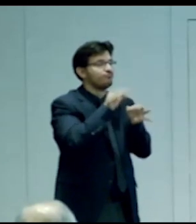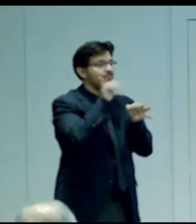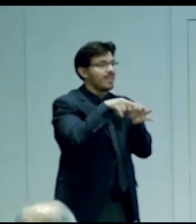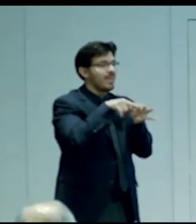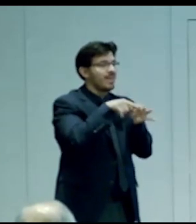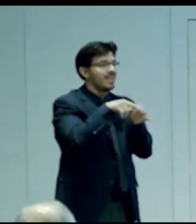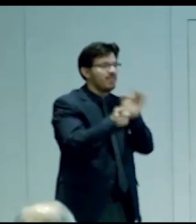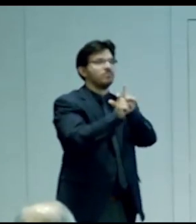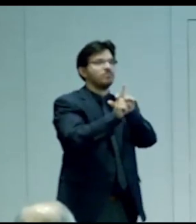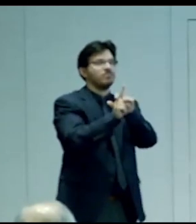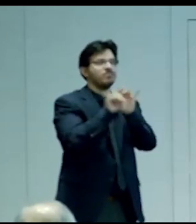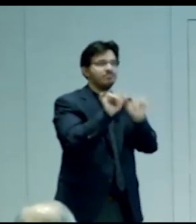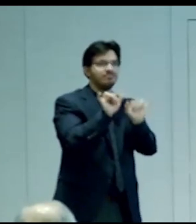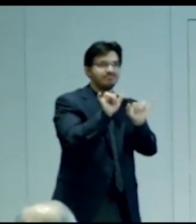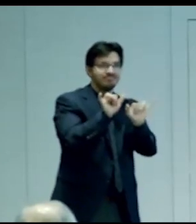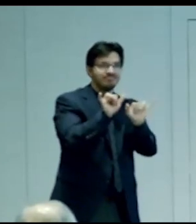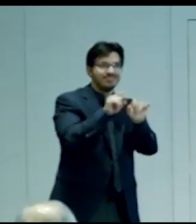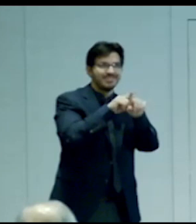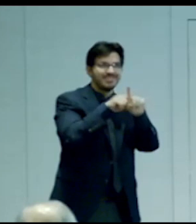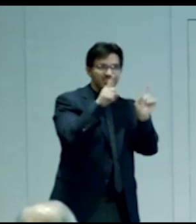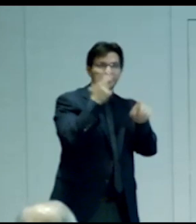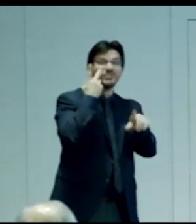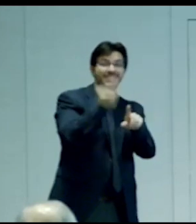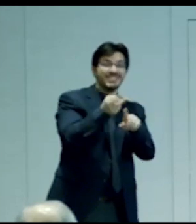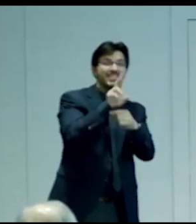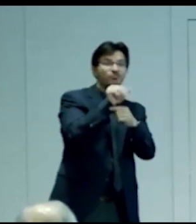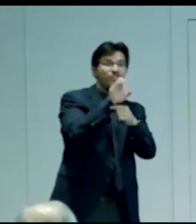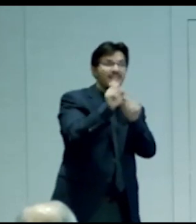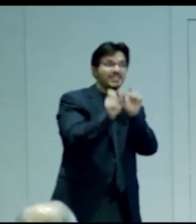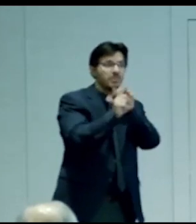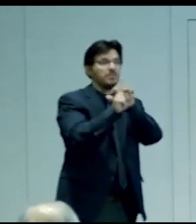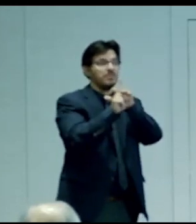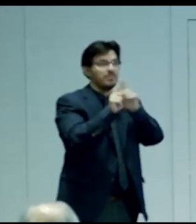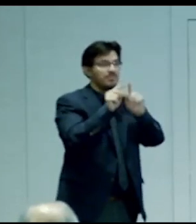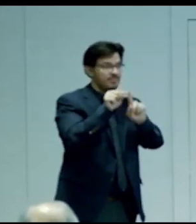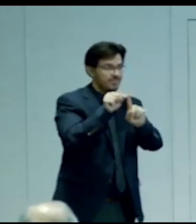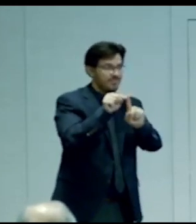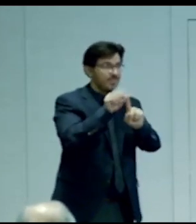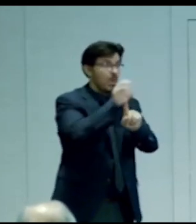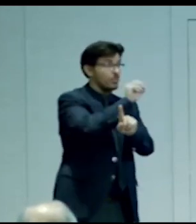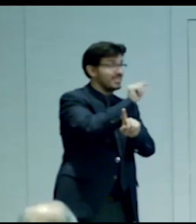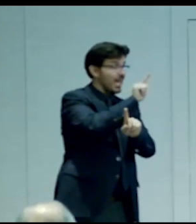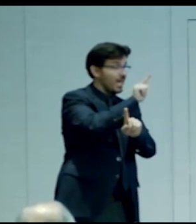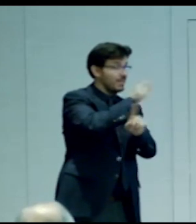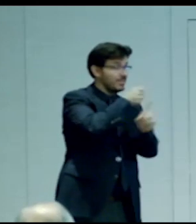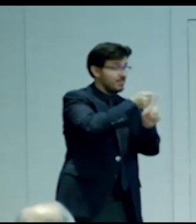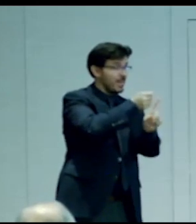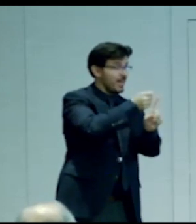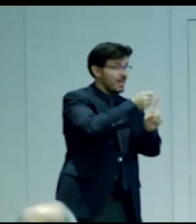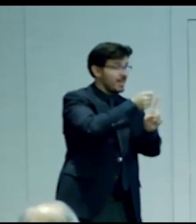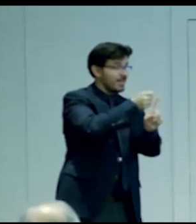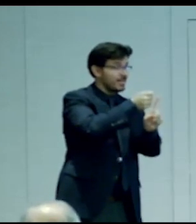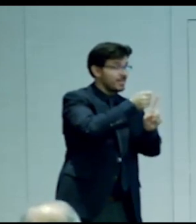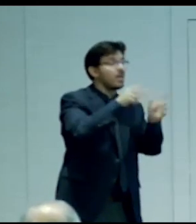allowed the race effect to surface, both in terms of OTL, which would then give race